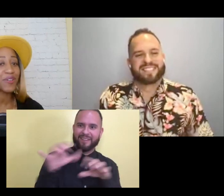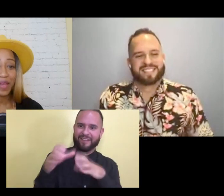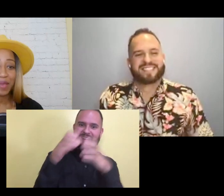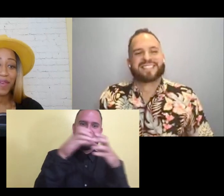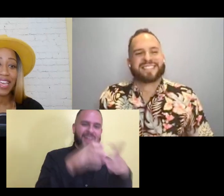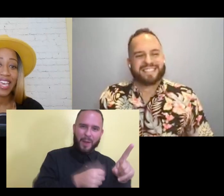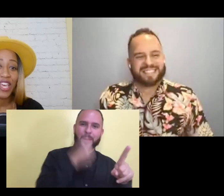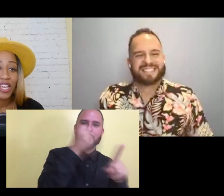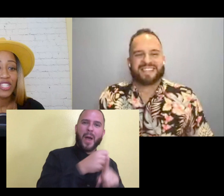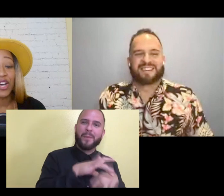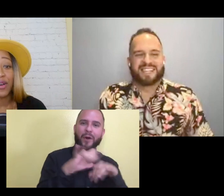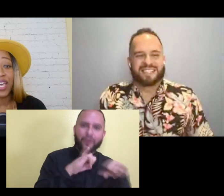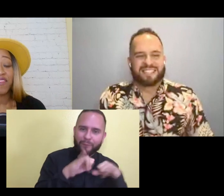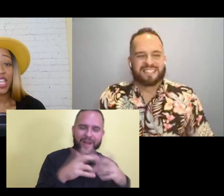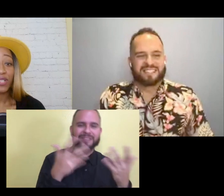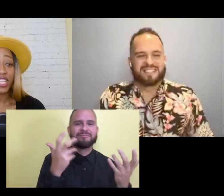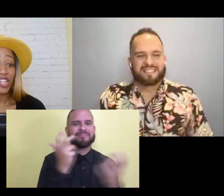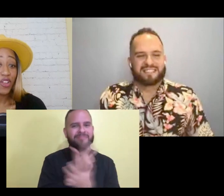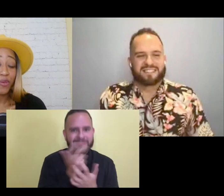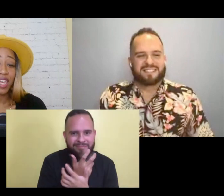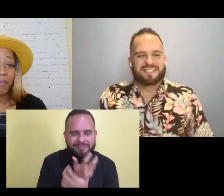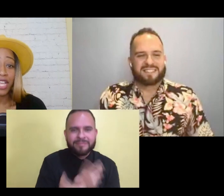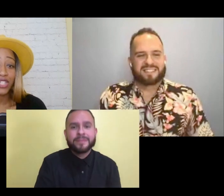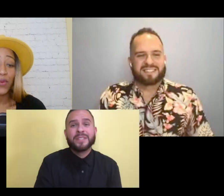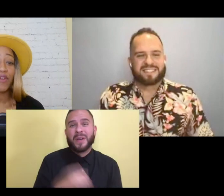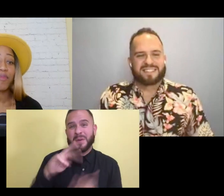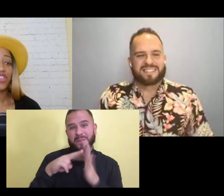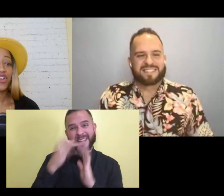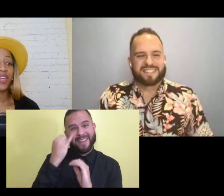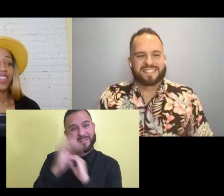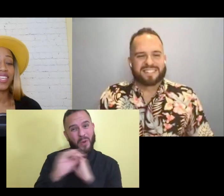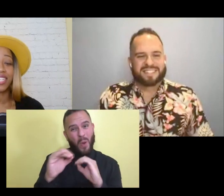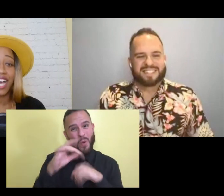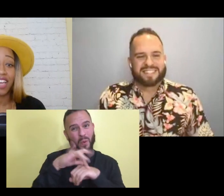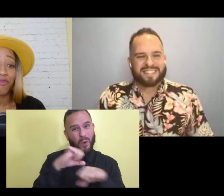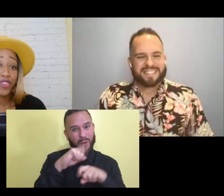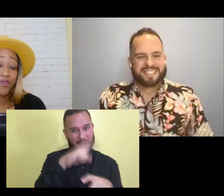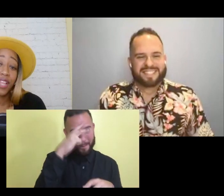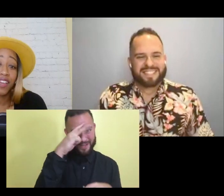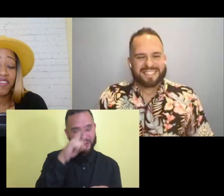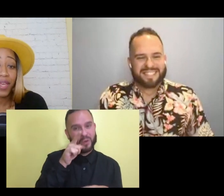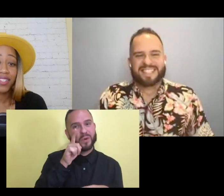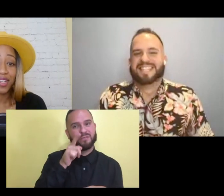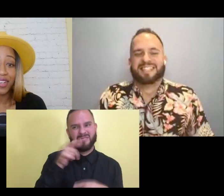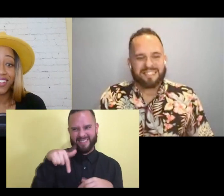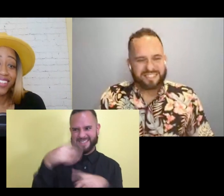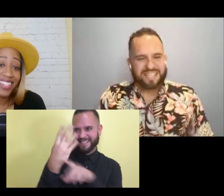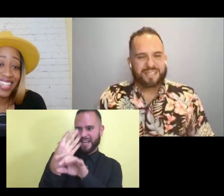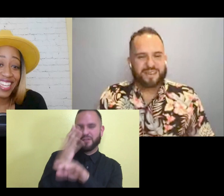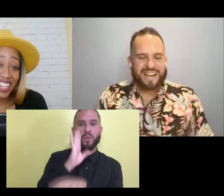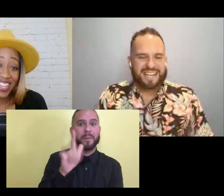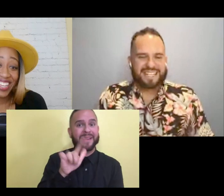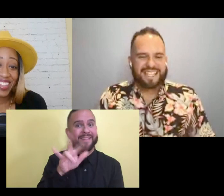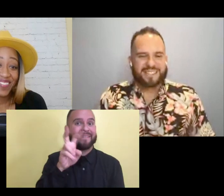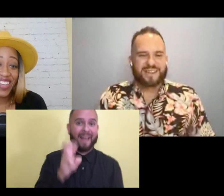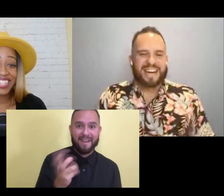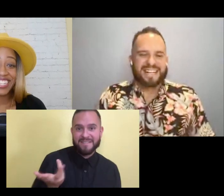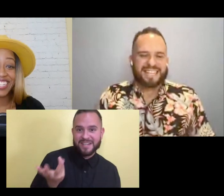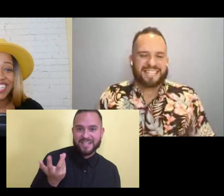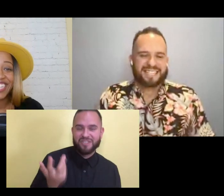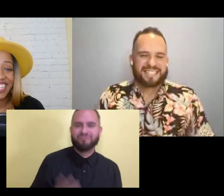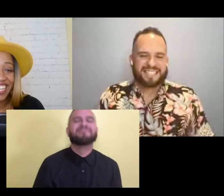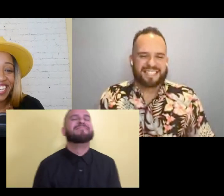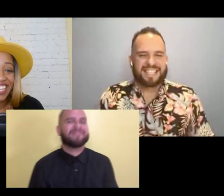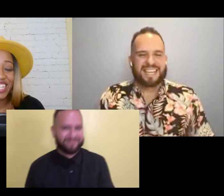just go right back. So if Right. there wasn't an earthquake in Mexico, we would be doing this live with you live from Mexico, That's right. That's